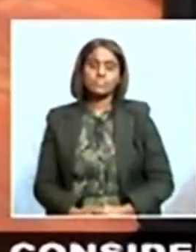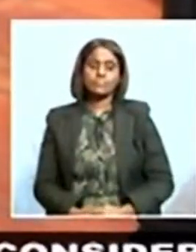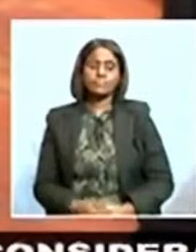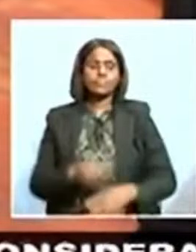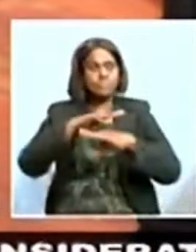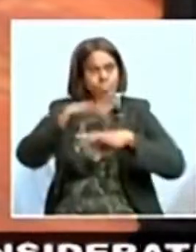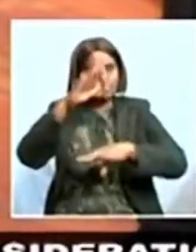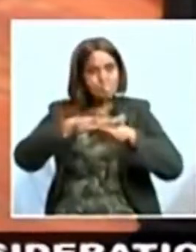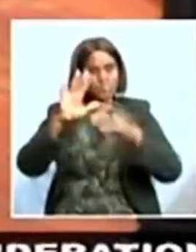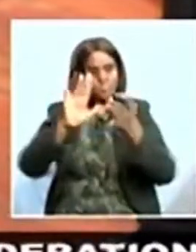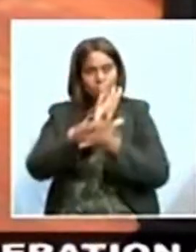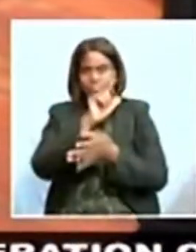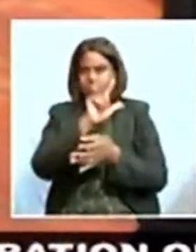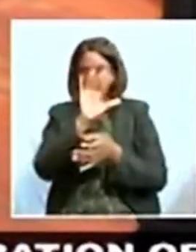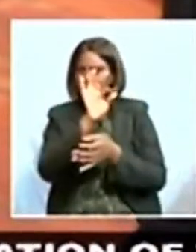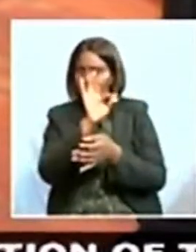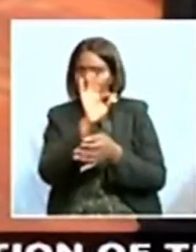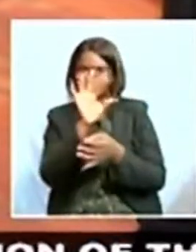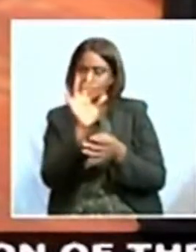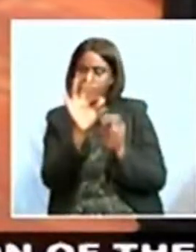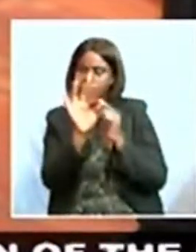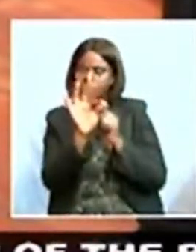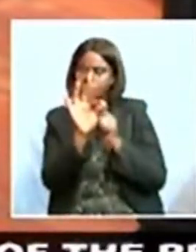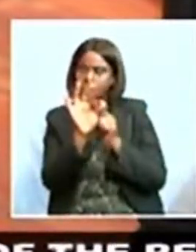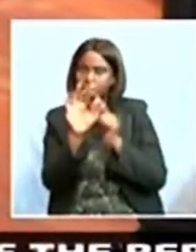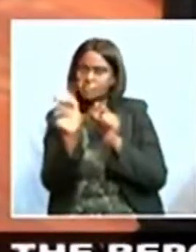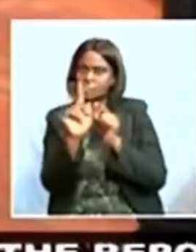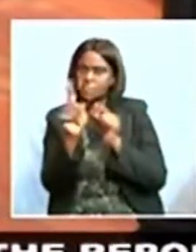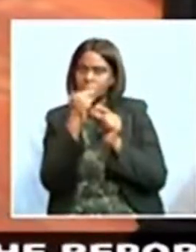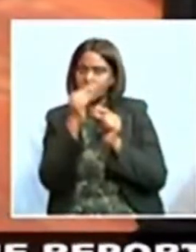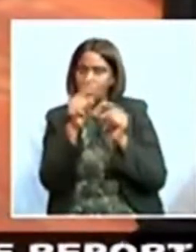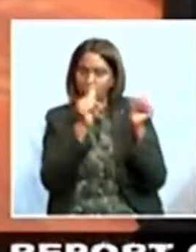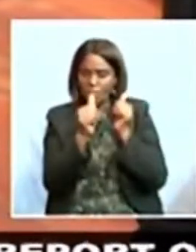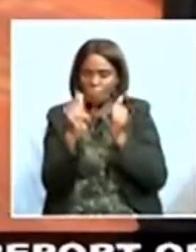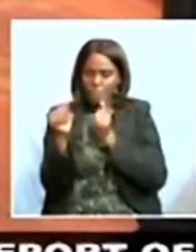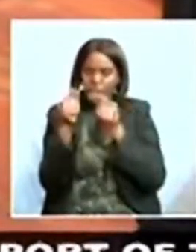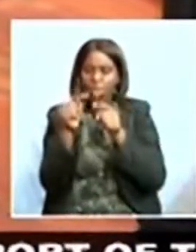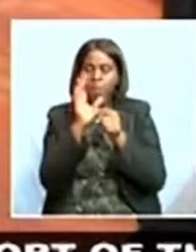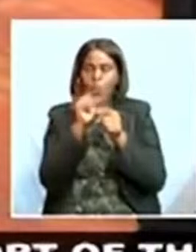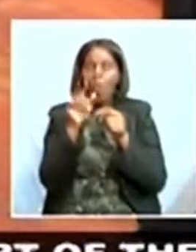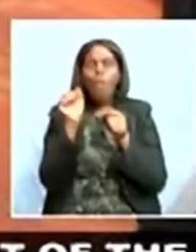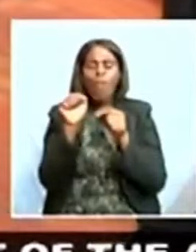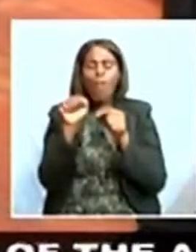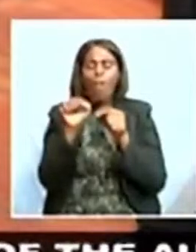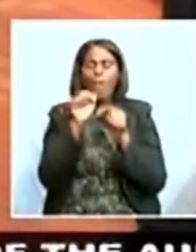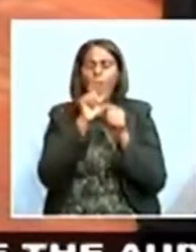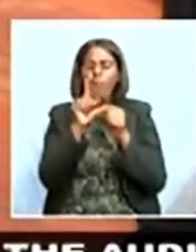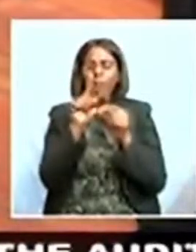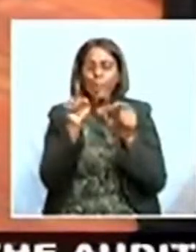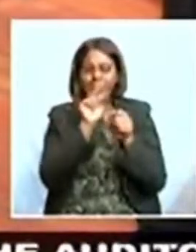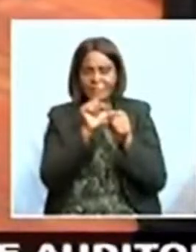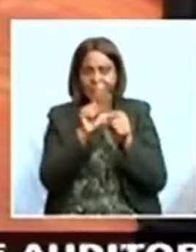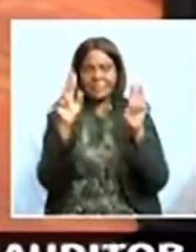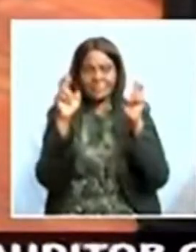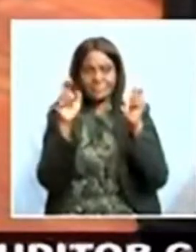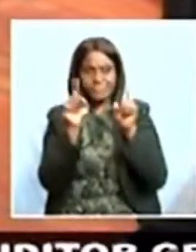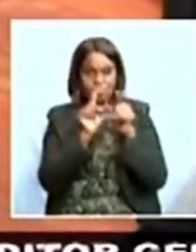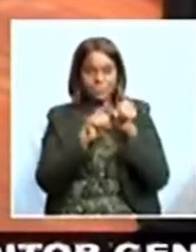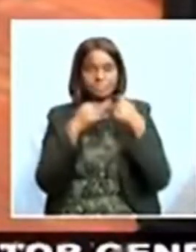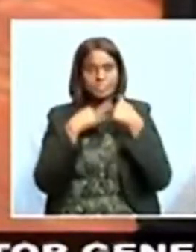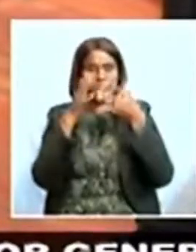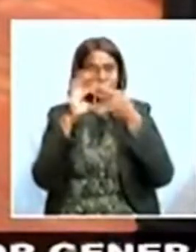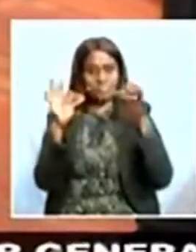Above page 29. Where it says page 9, where it says action taken. Yes. Above that heading, there's a sentence